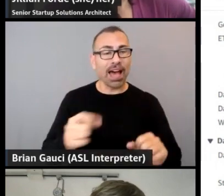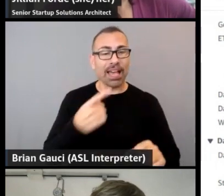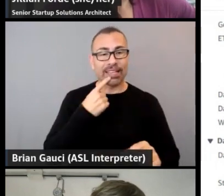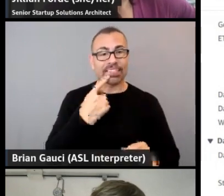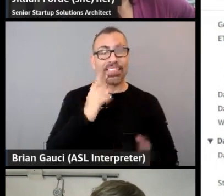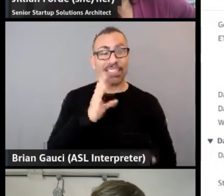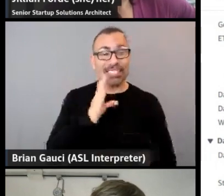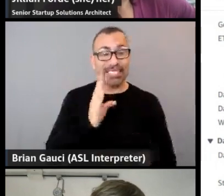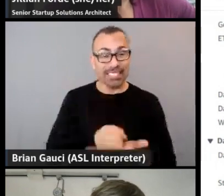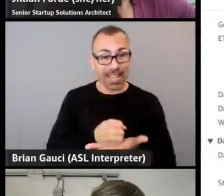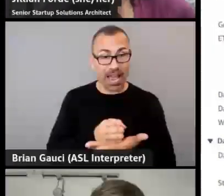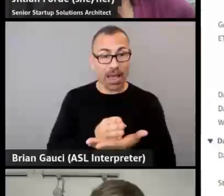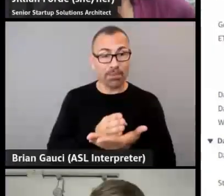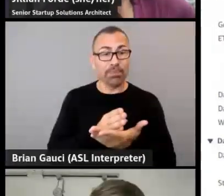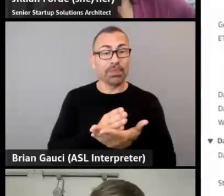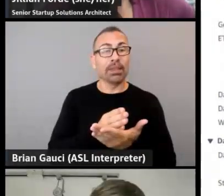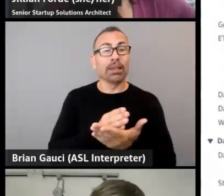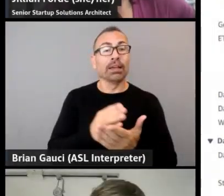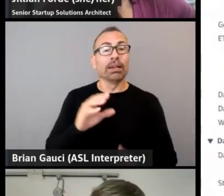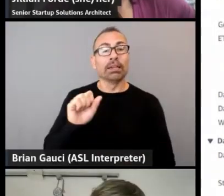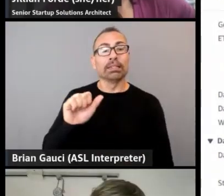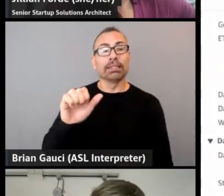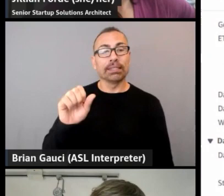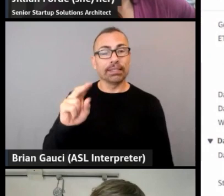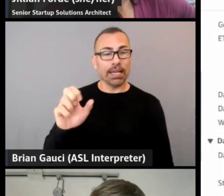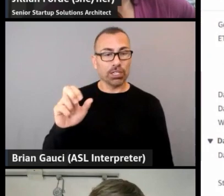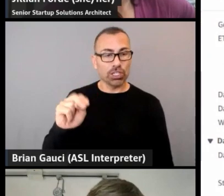session, right, again, on the notebook itself.